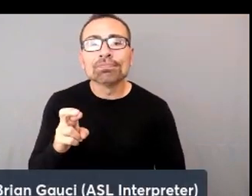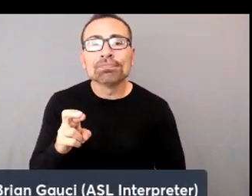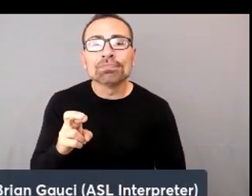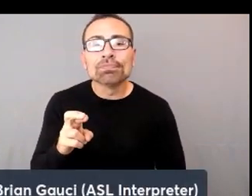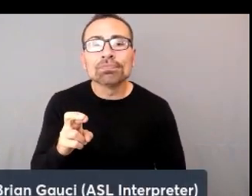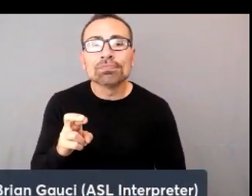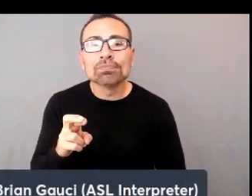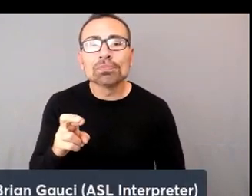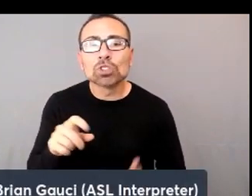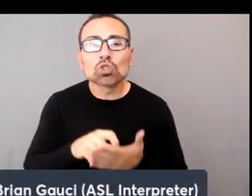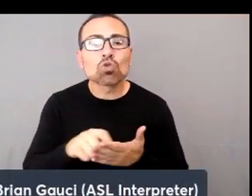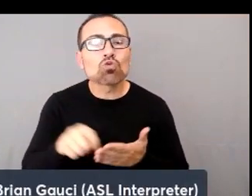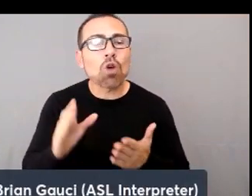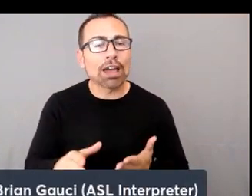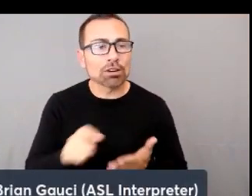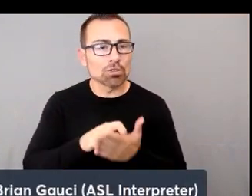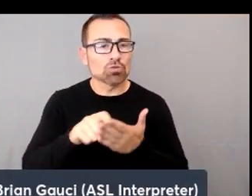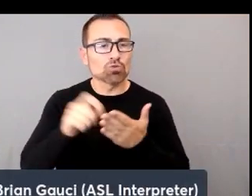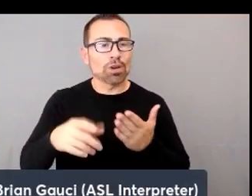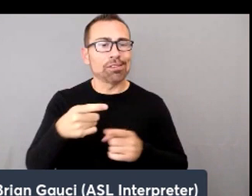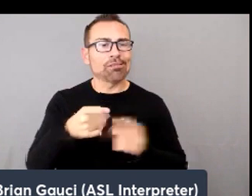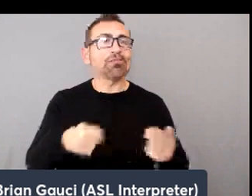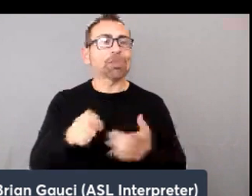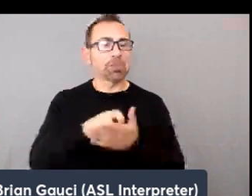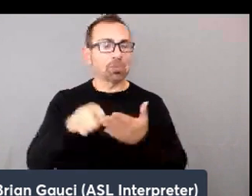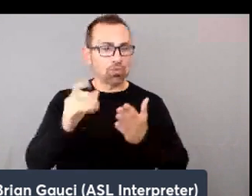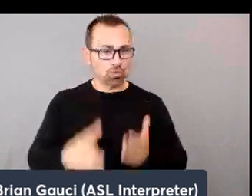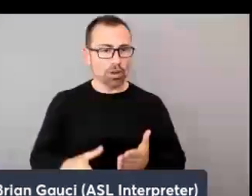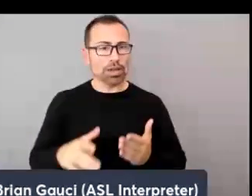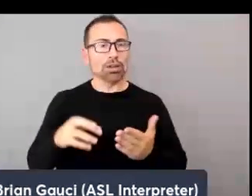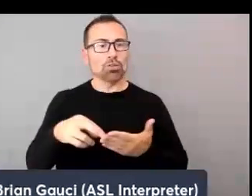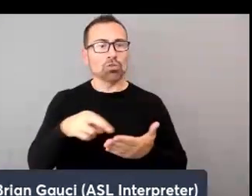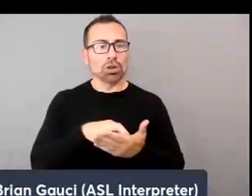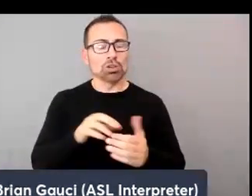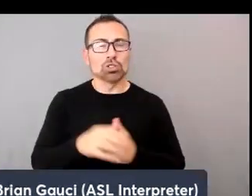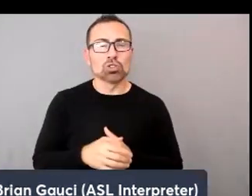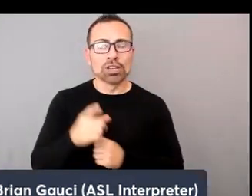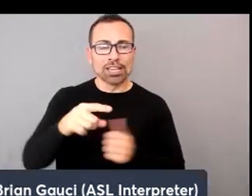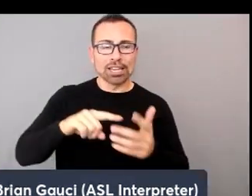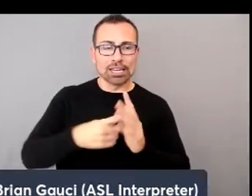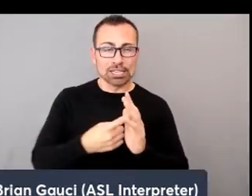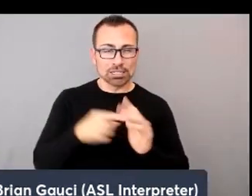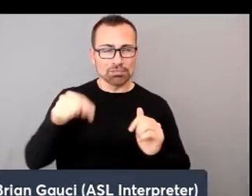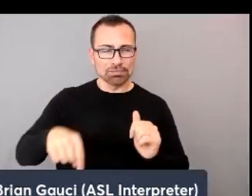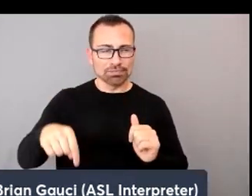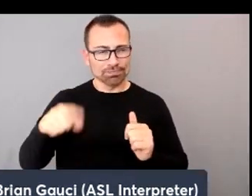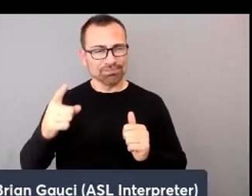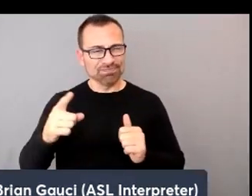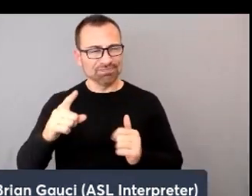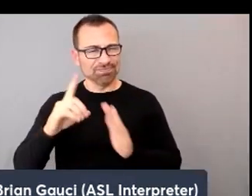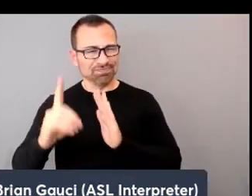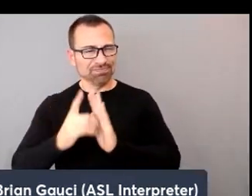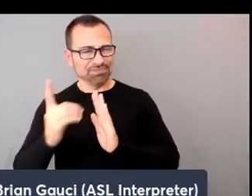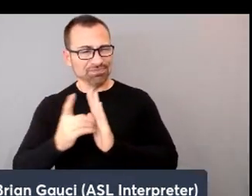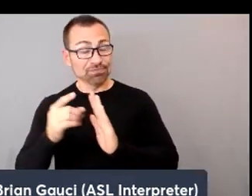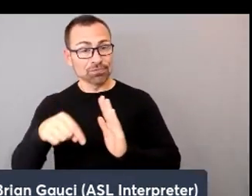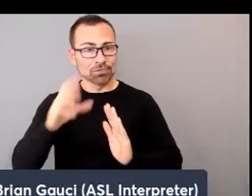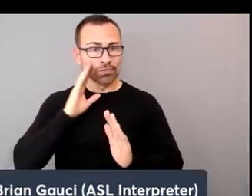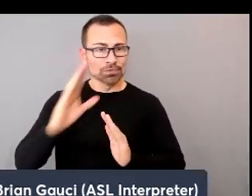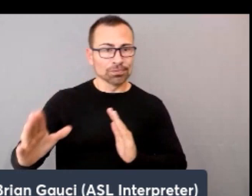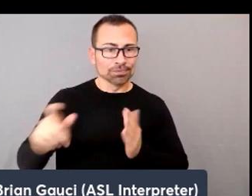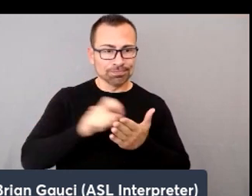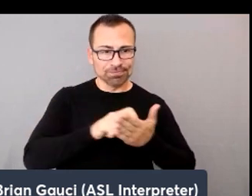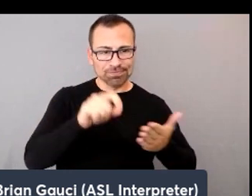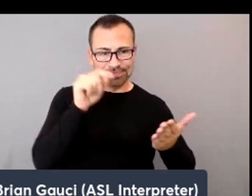registry, initialize this writer to this directory. So it's going to write the data here. And here